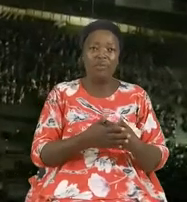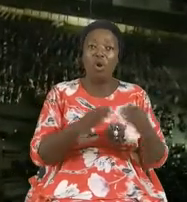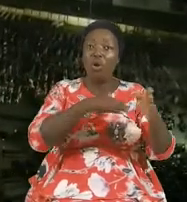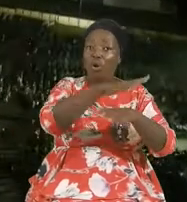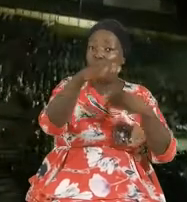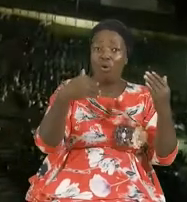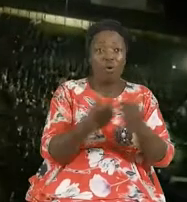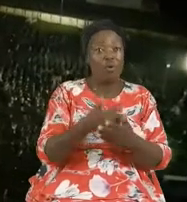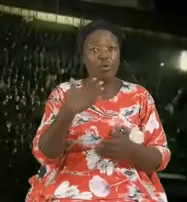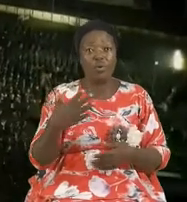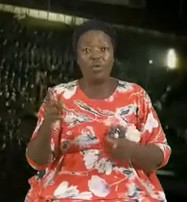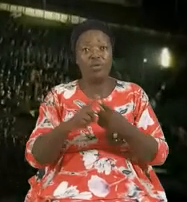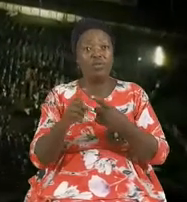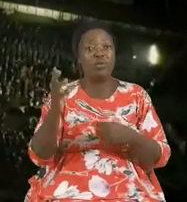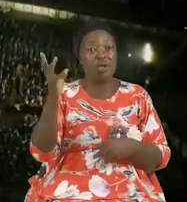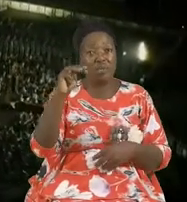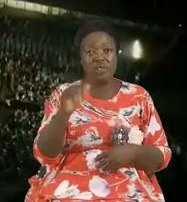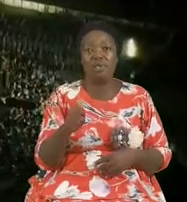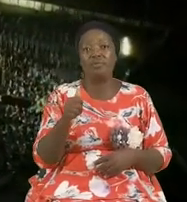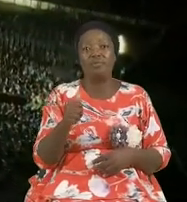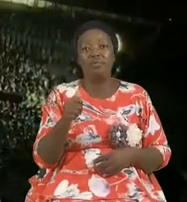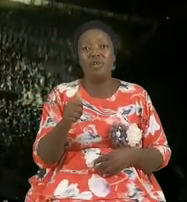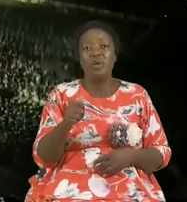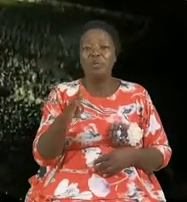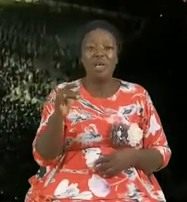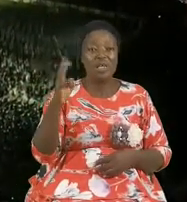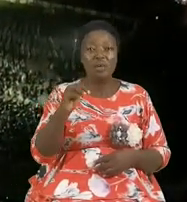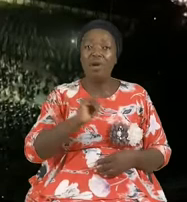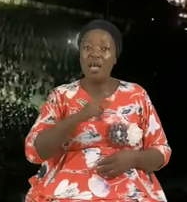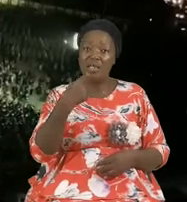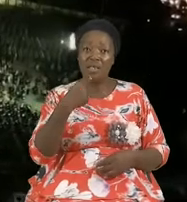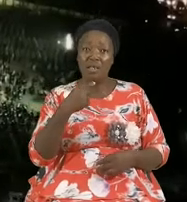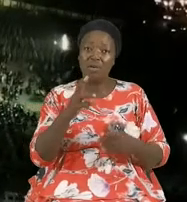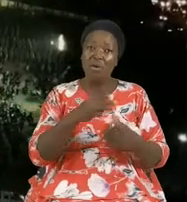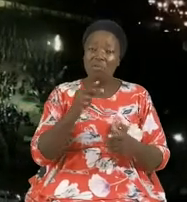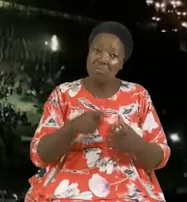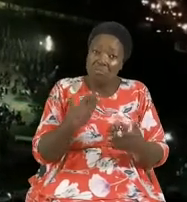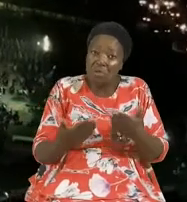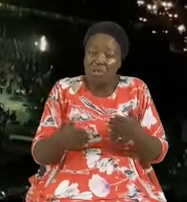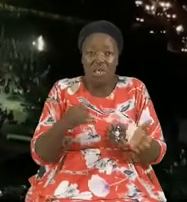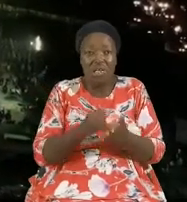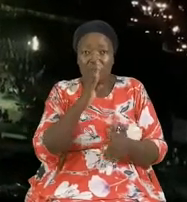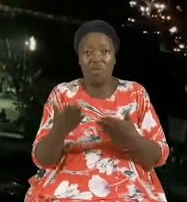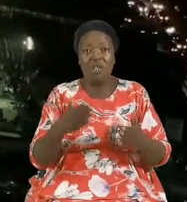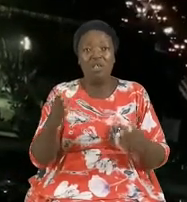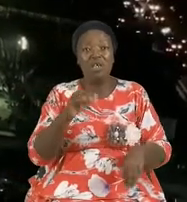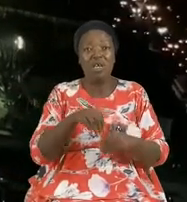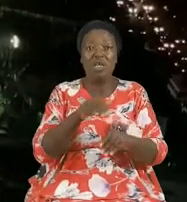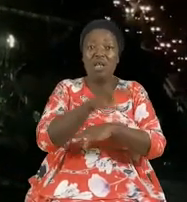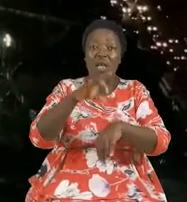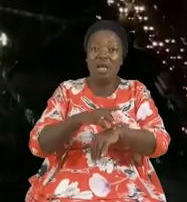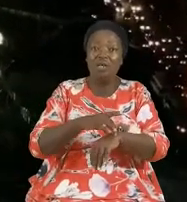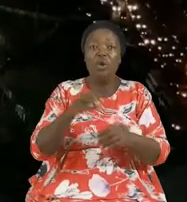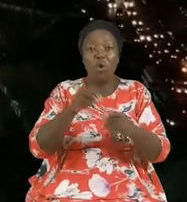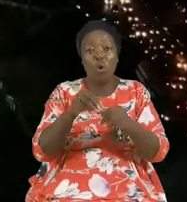to reconcile all things unto himself. By him, I say,